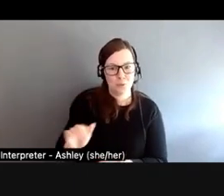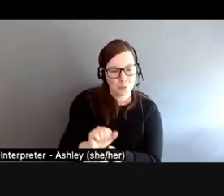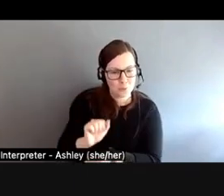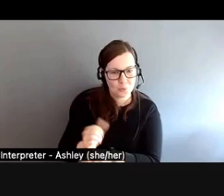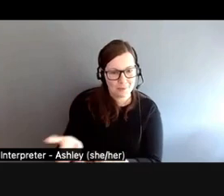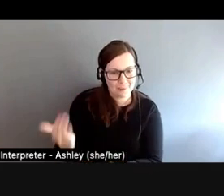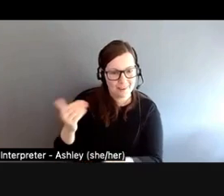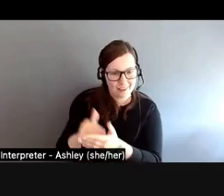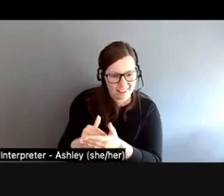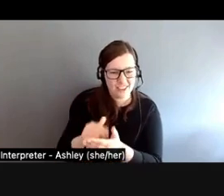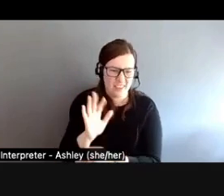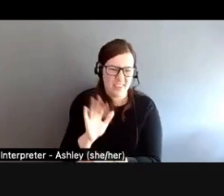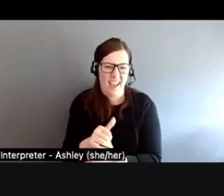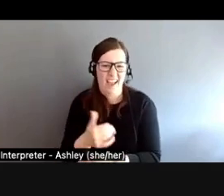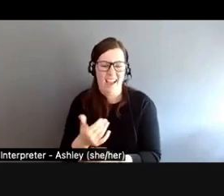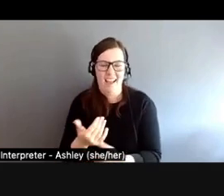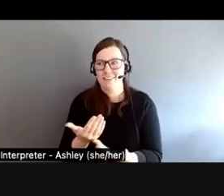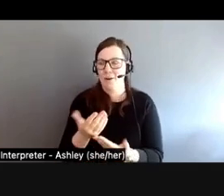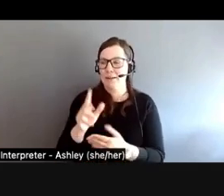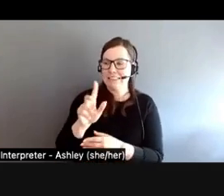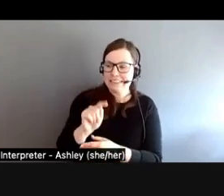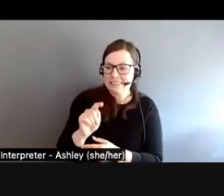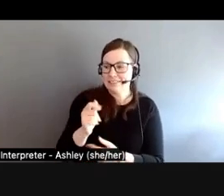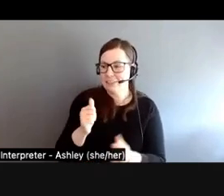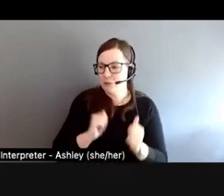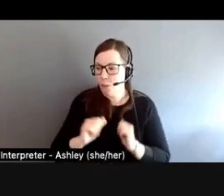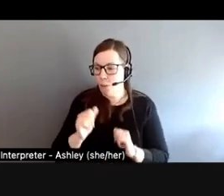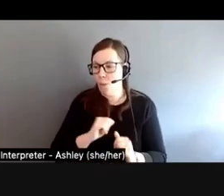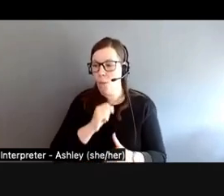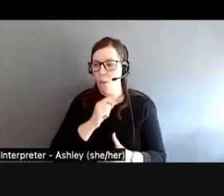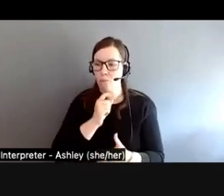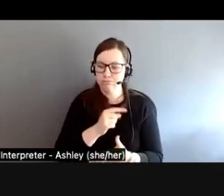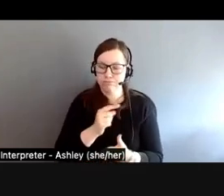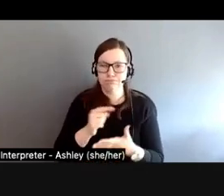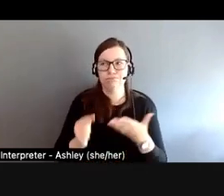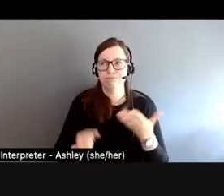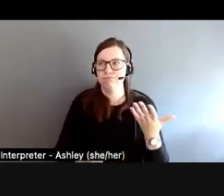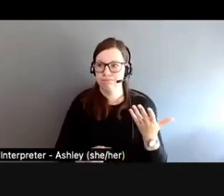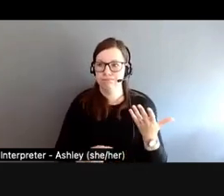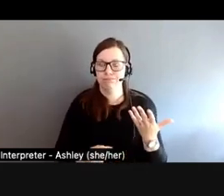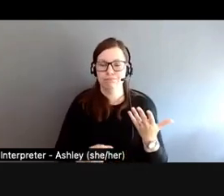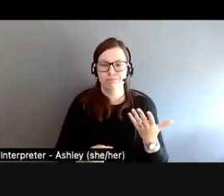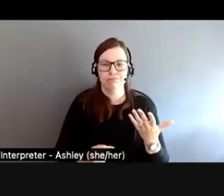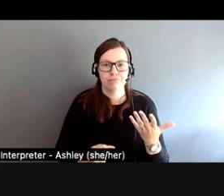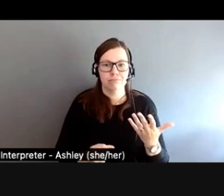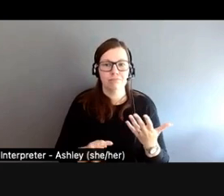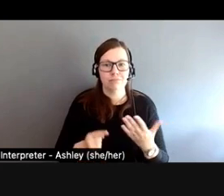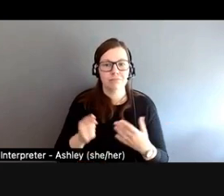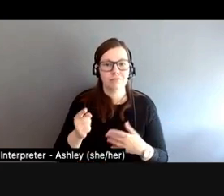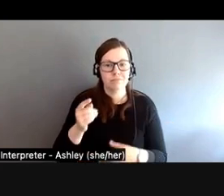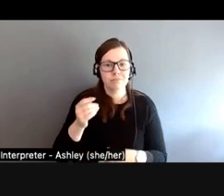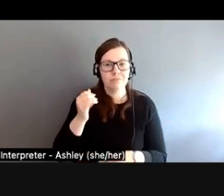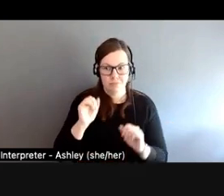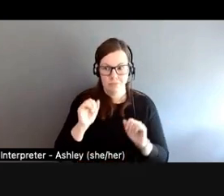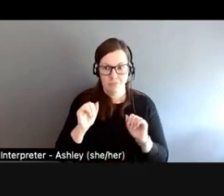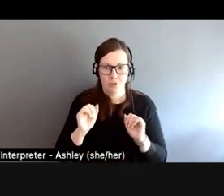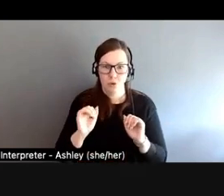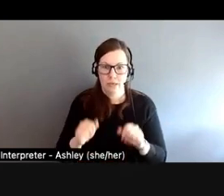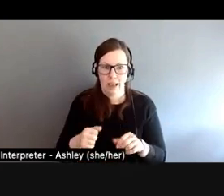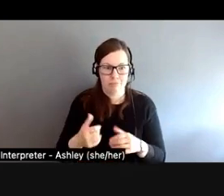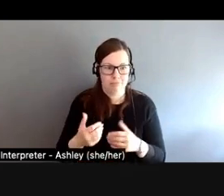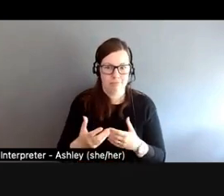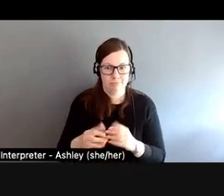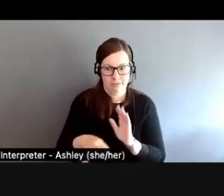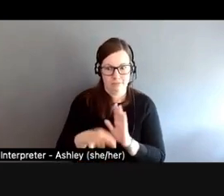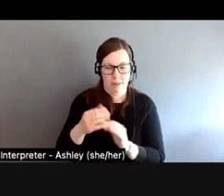stuff like that. And there is a section on TikTok where you can click sounds and it says what's trending. So